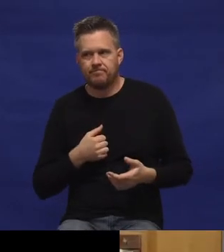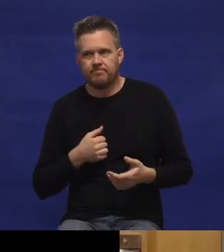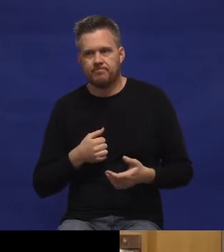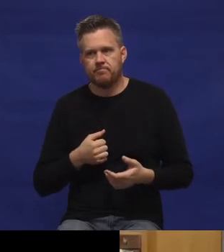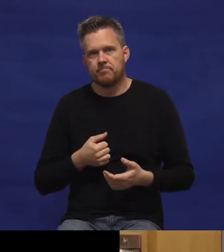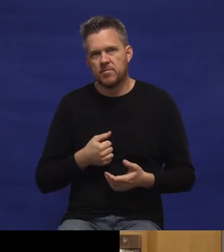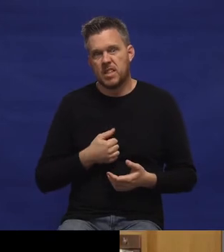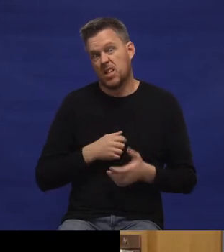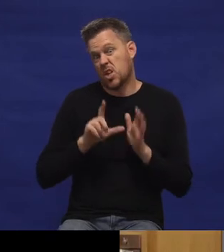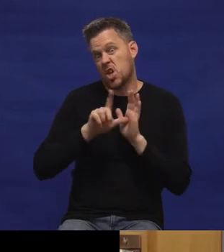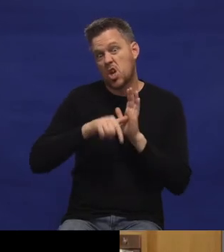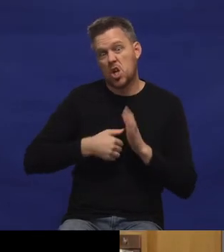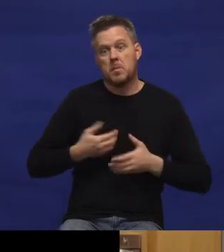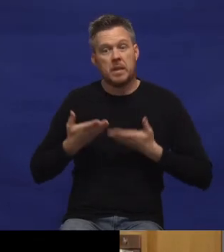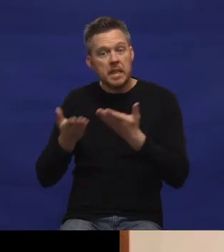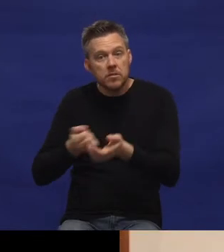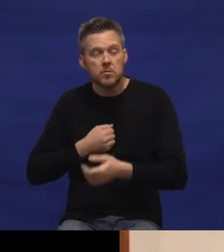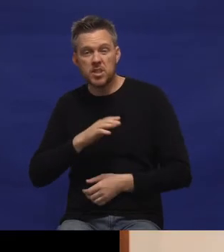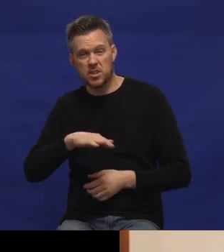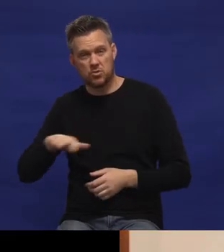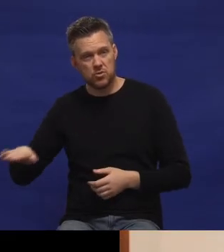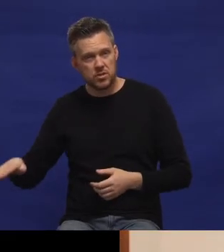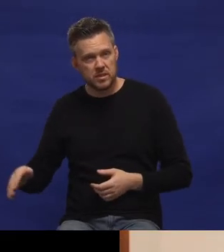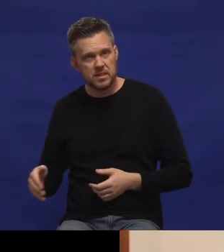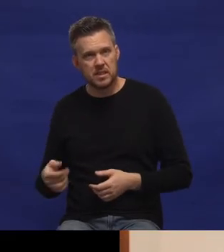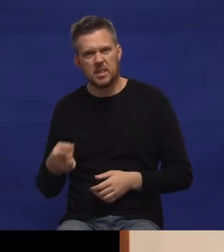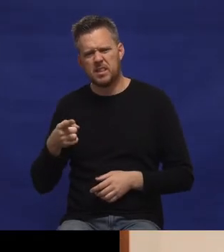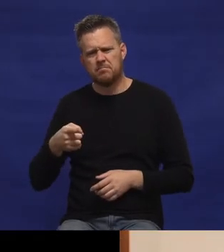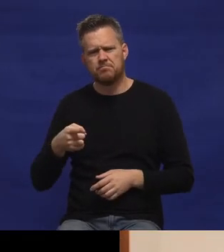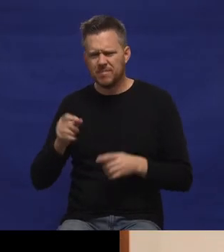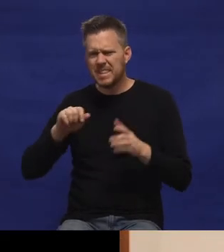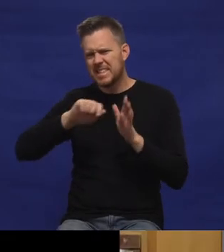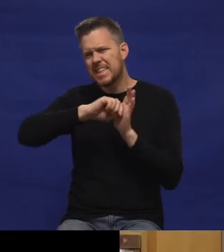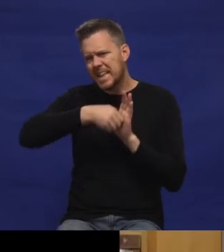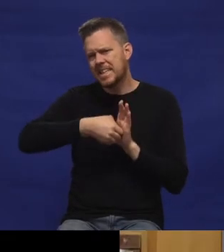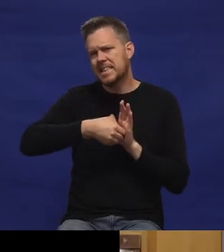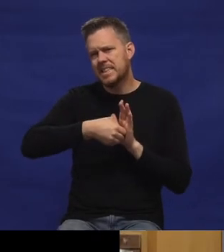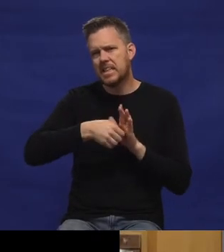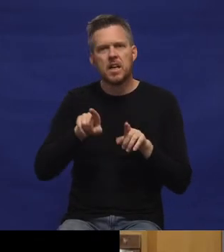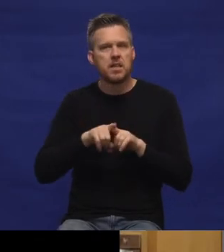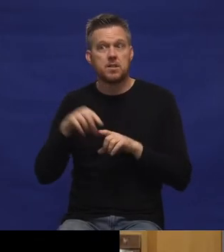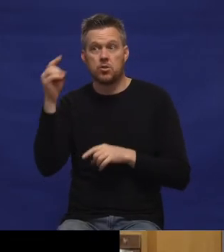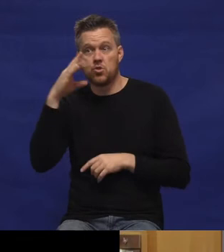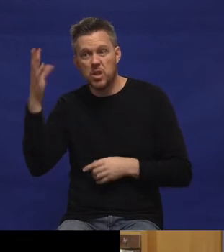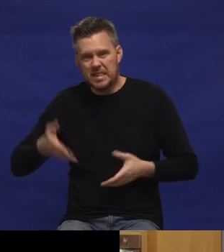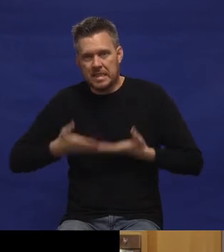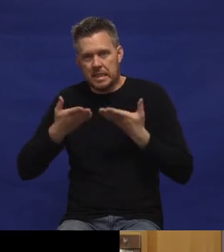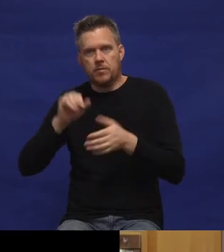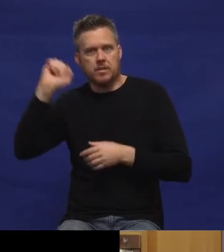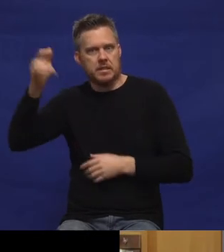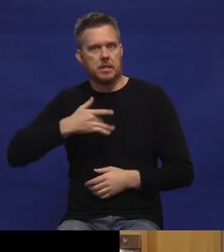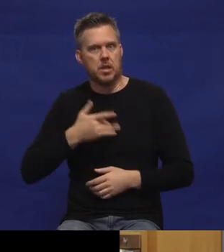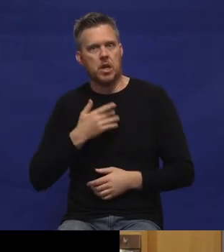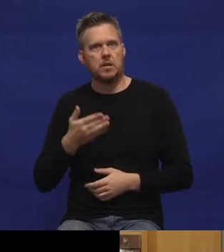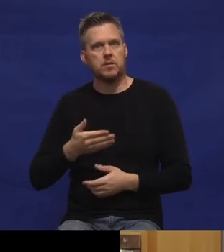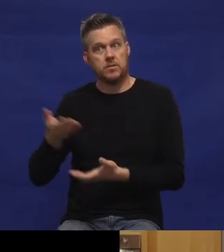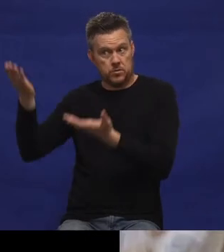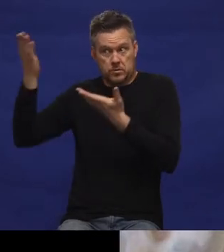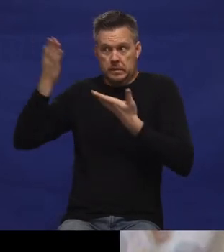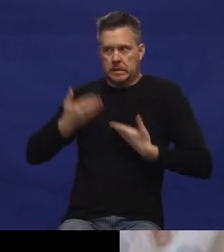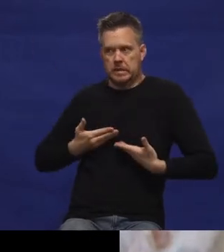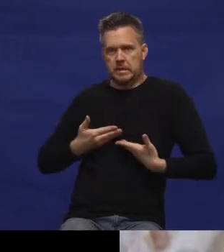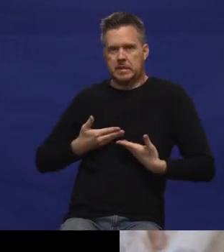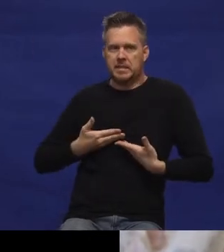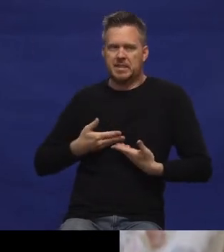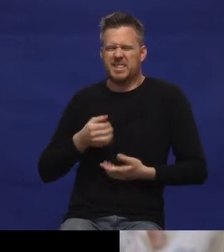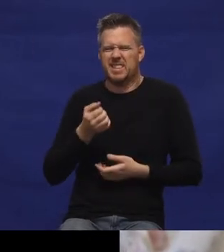in the time that I give to my kids. I think that's the key thing. It's like Christ gave his life in a commitment to us.